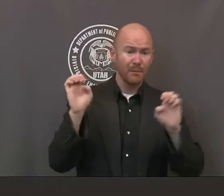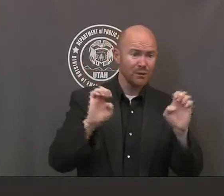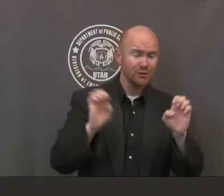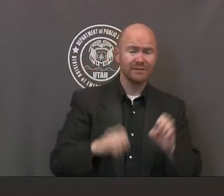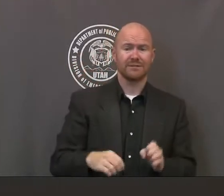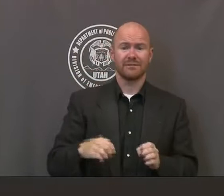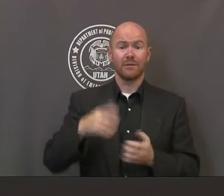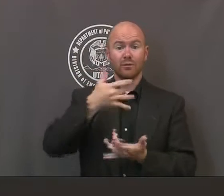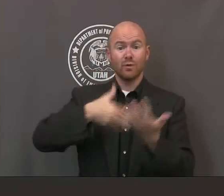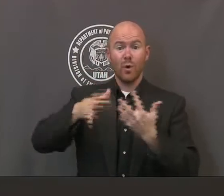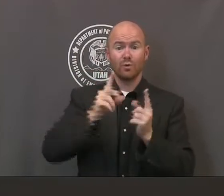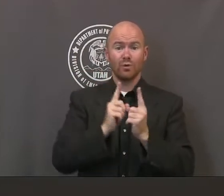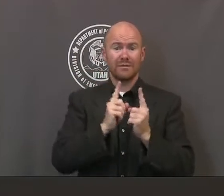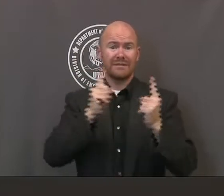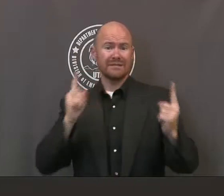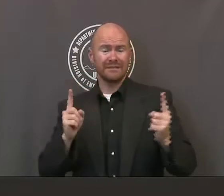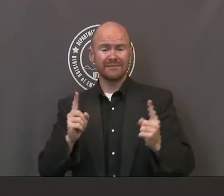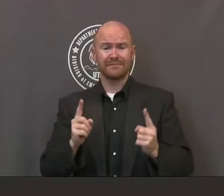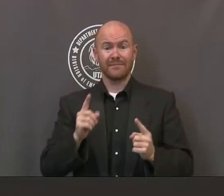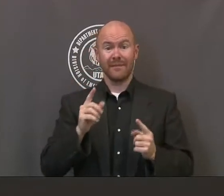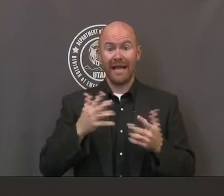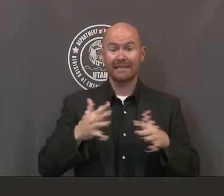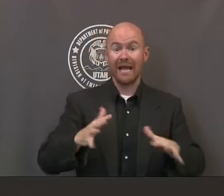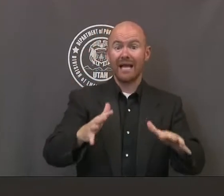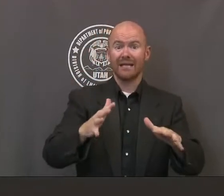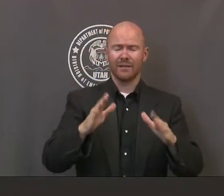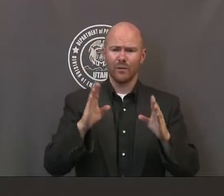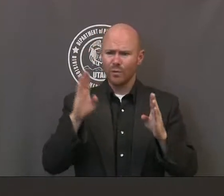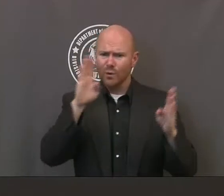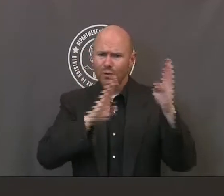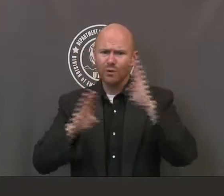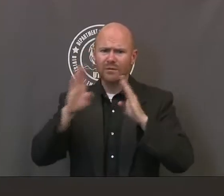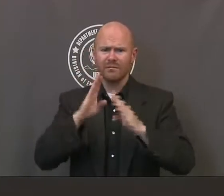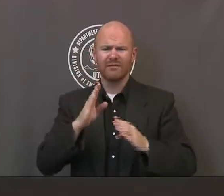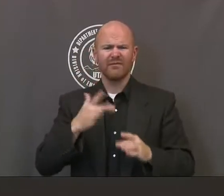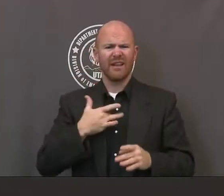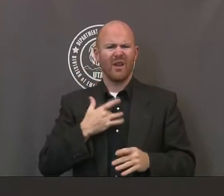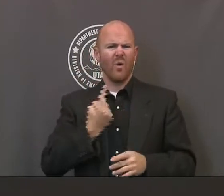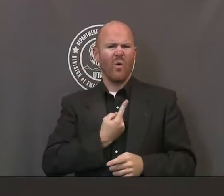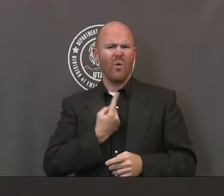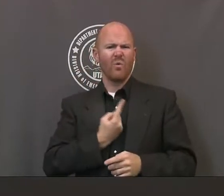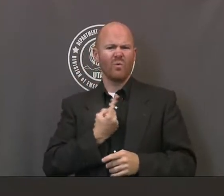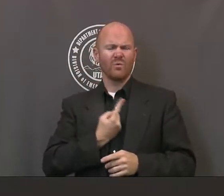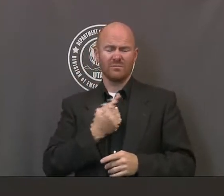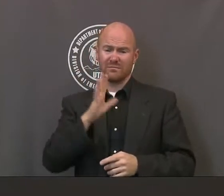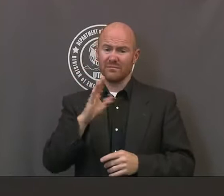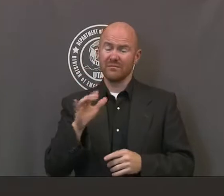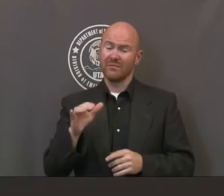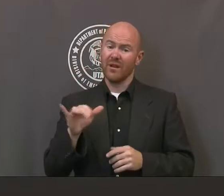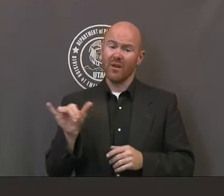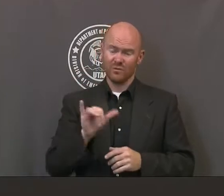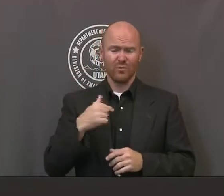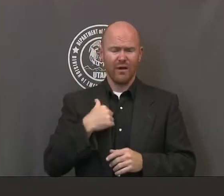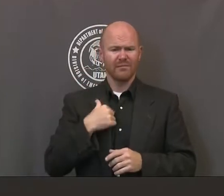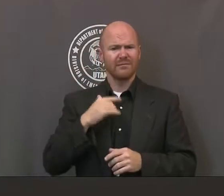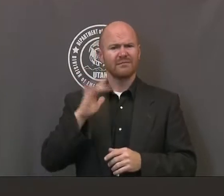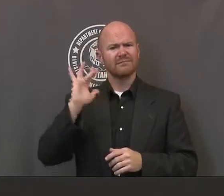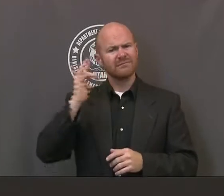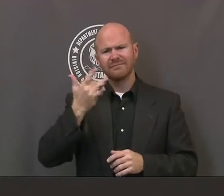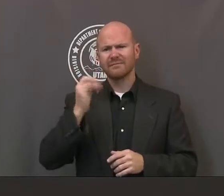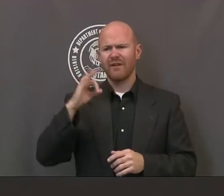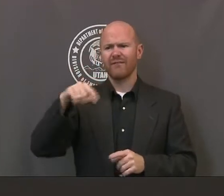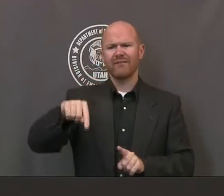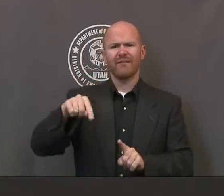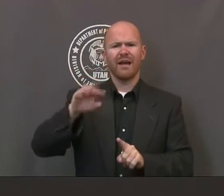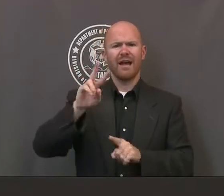distancing, of the loneliness, the anxiety, and the worry that each of us face, and most especially of the heartbreak and loss this virus